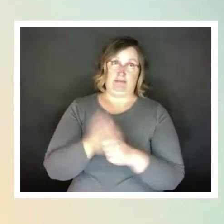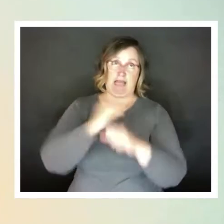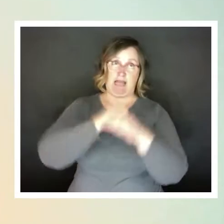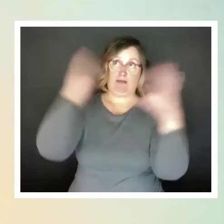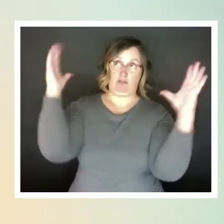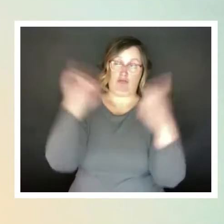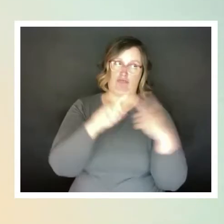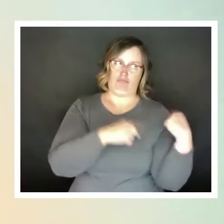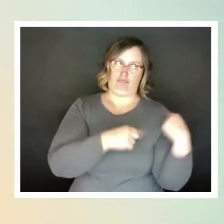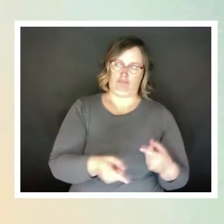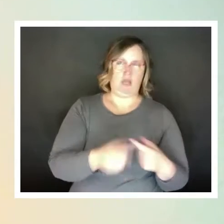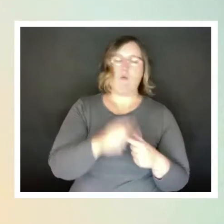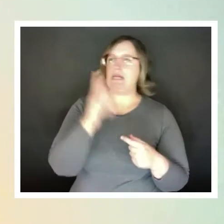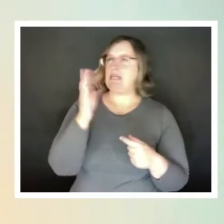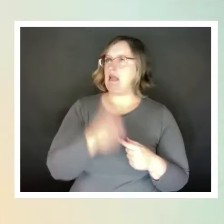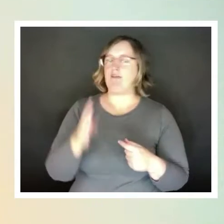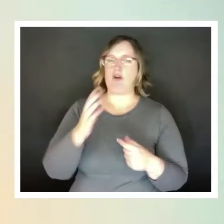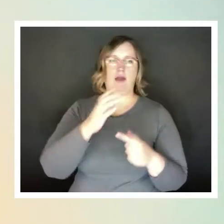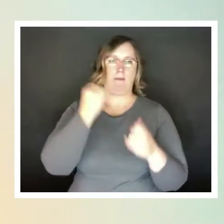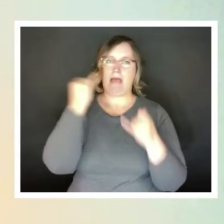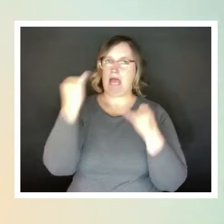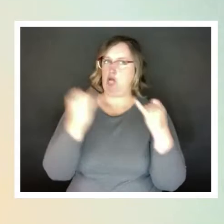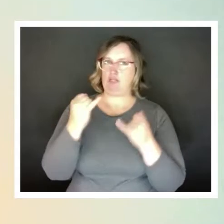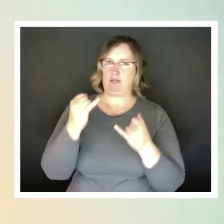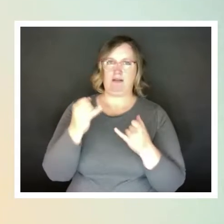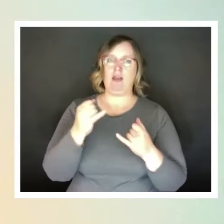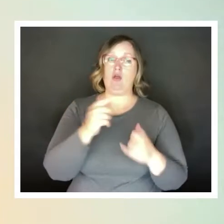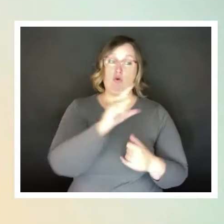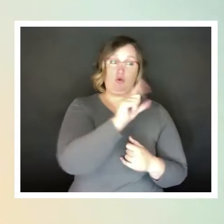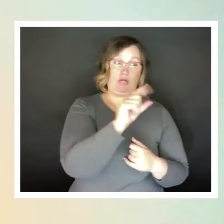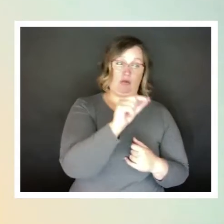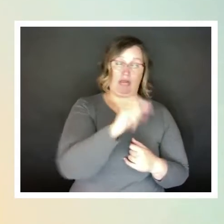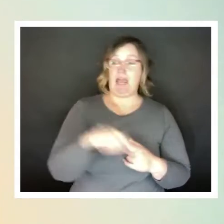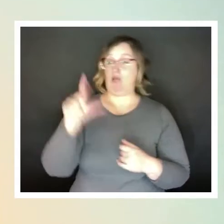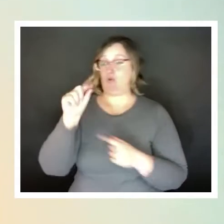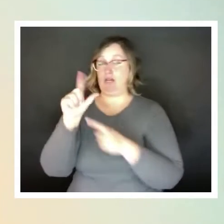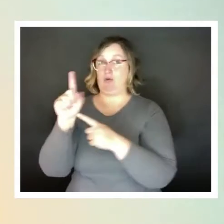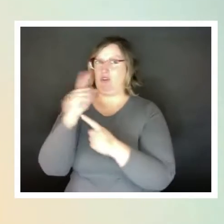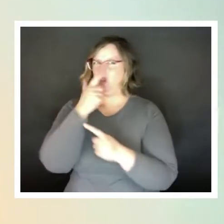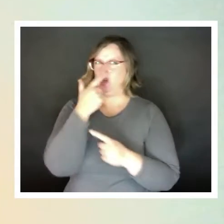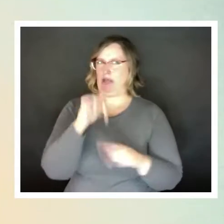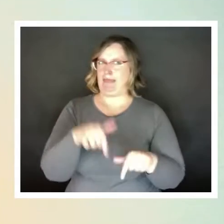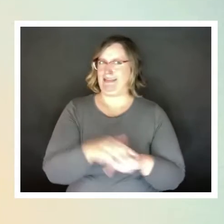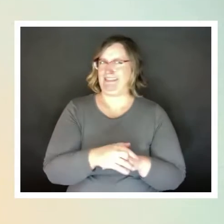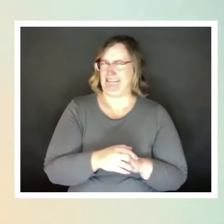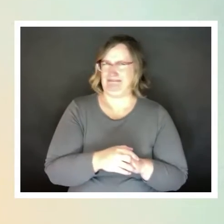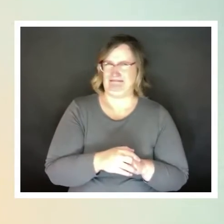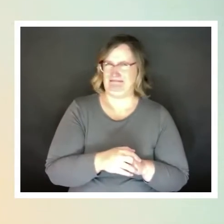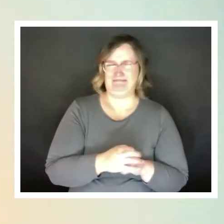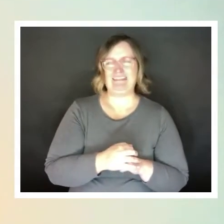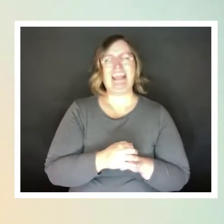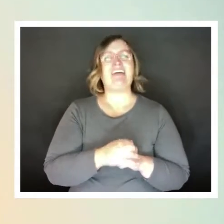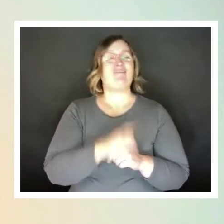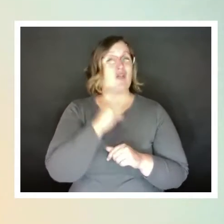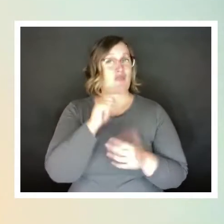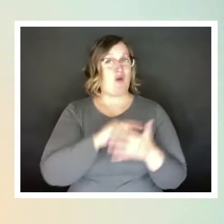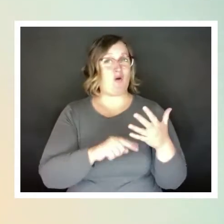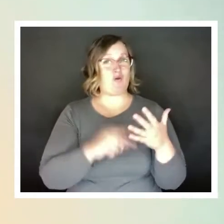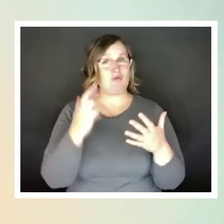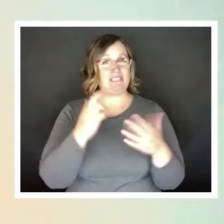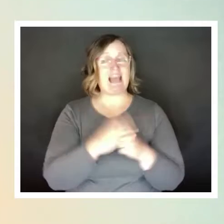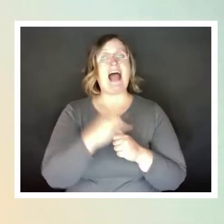any of us imagined our roads through 2020 and 2021 looking like this. For those reasons and more, I say the